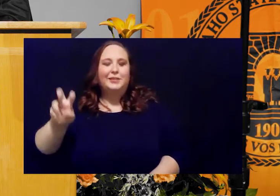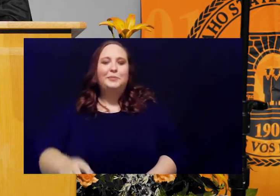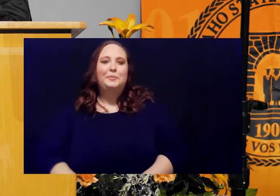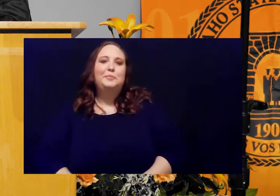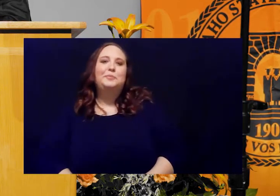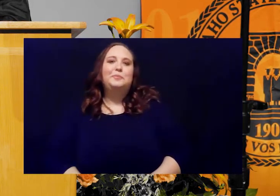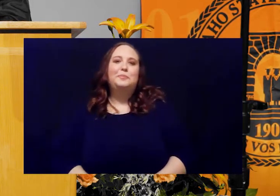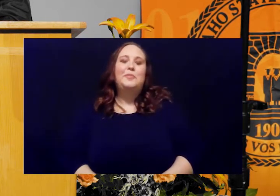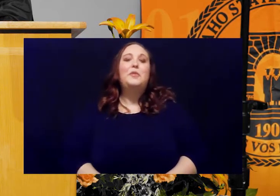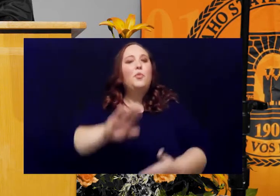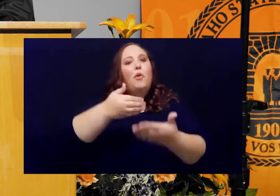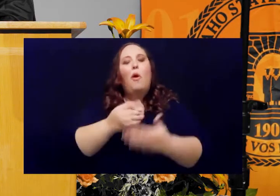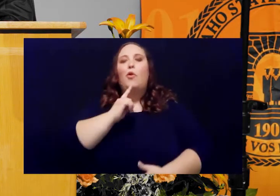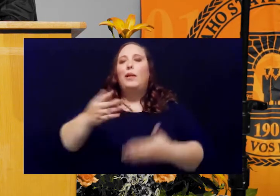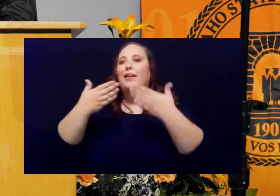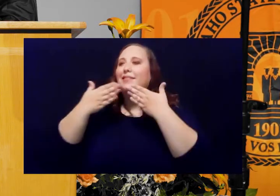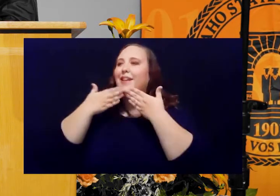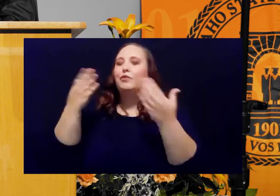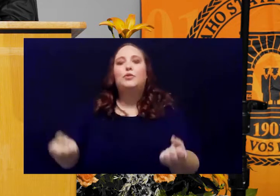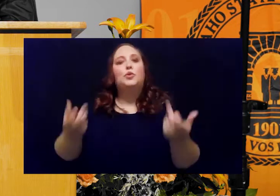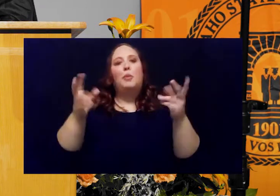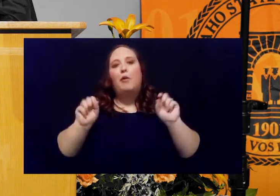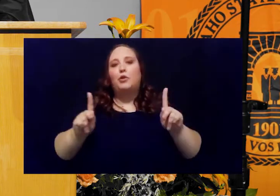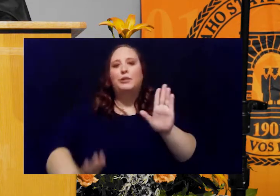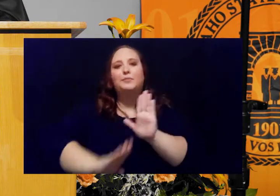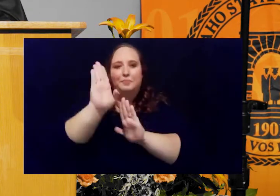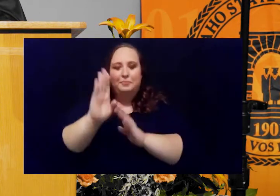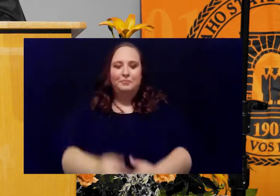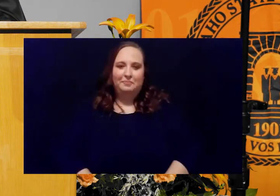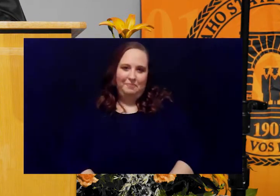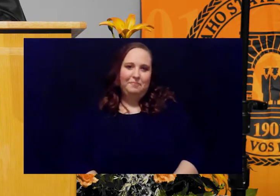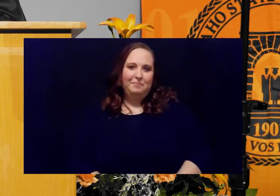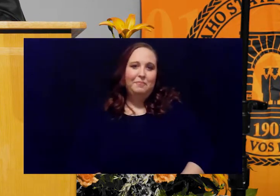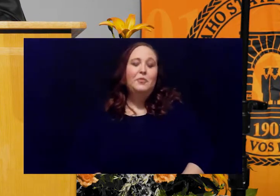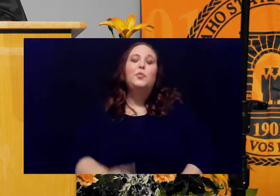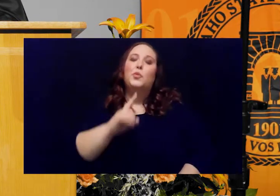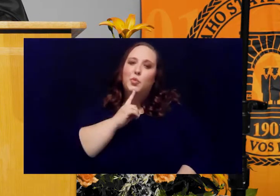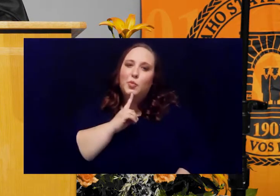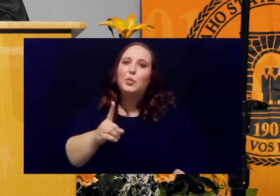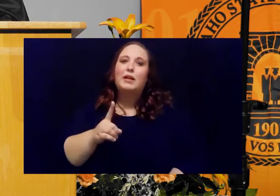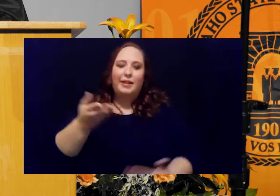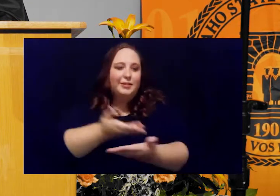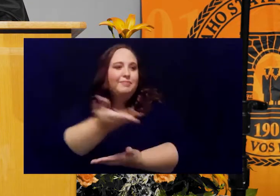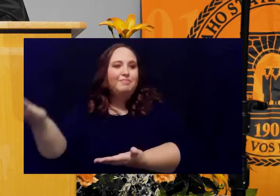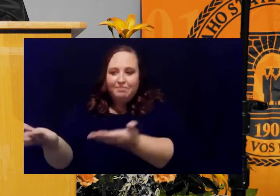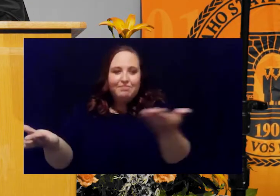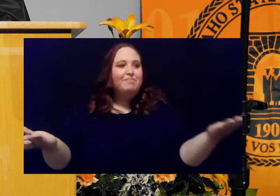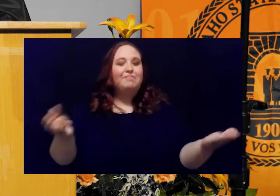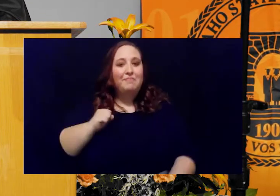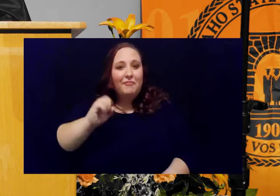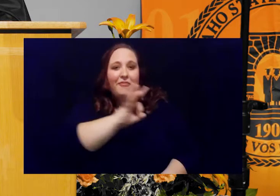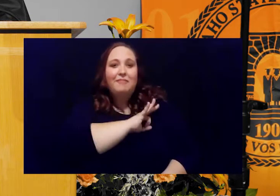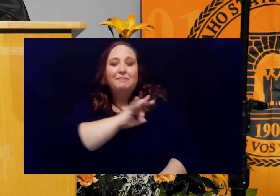cultivate in thanksgiving for the many opportunities to grow. So from the bottom of our hearts, to the ISU